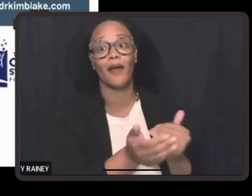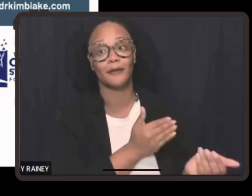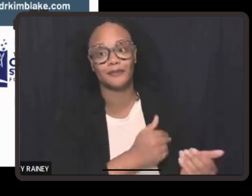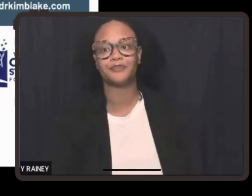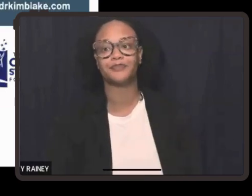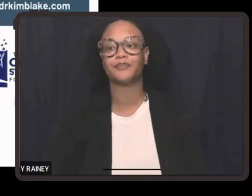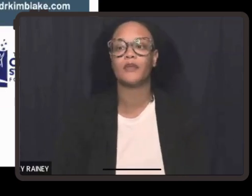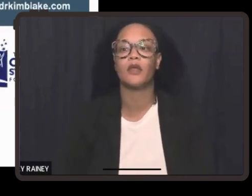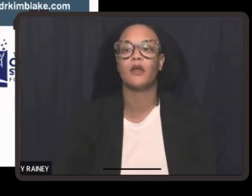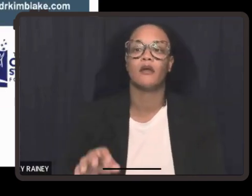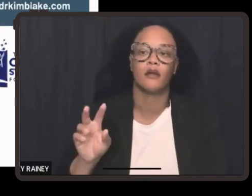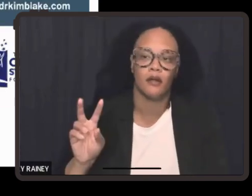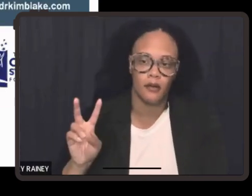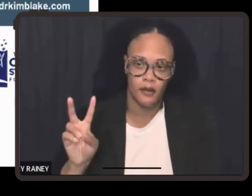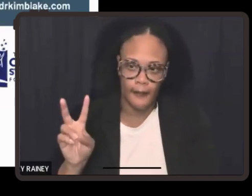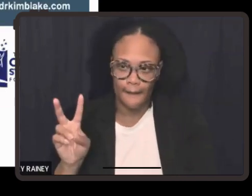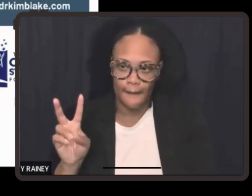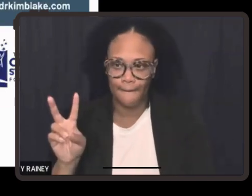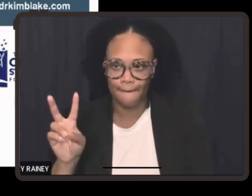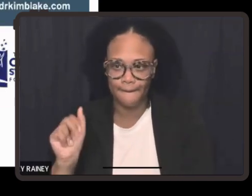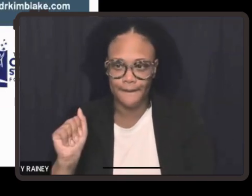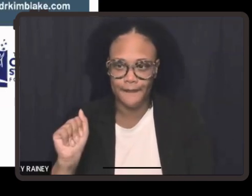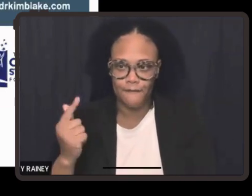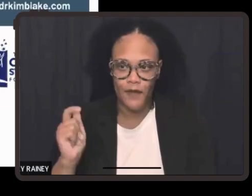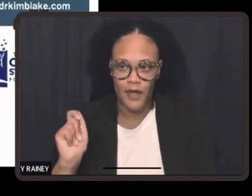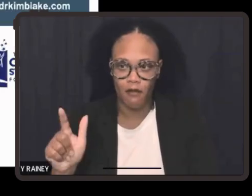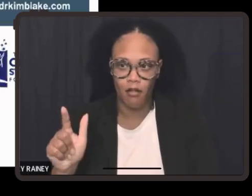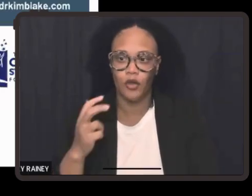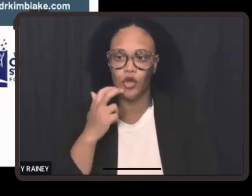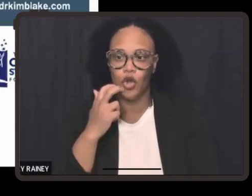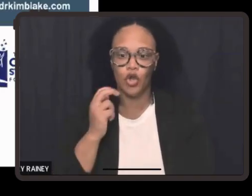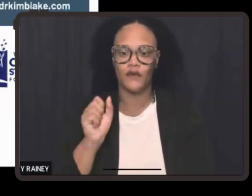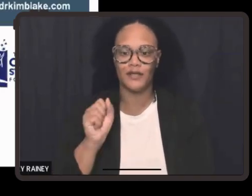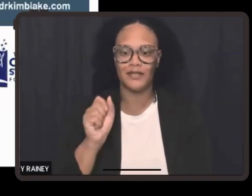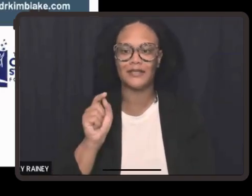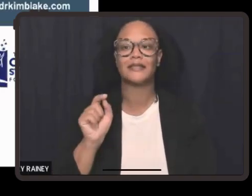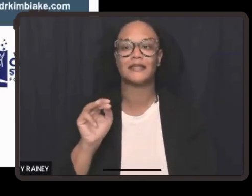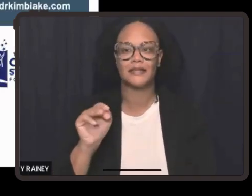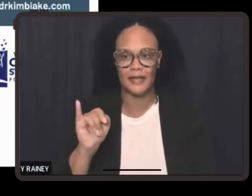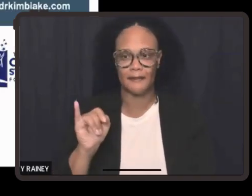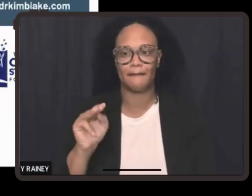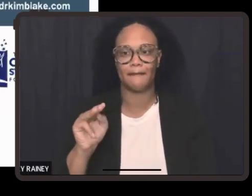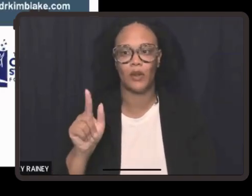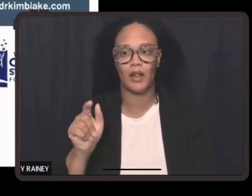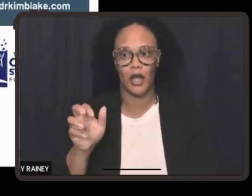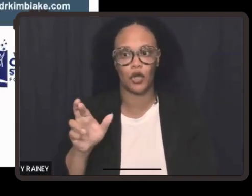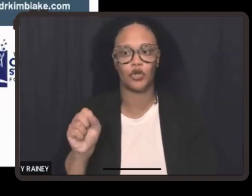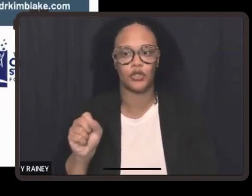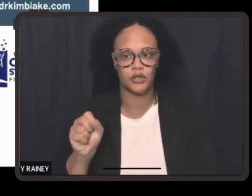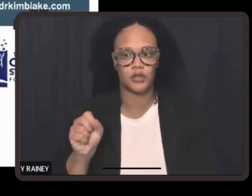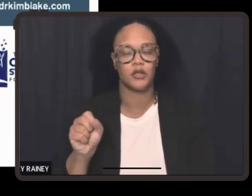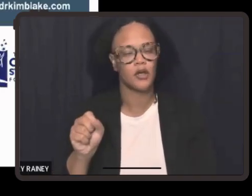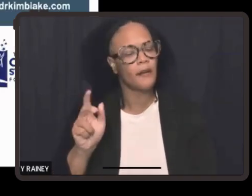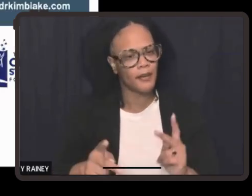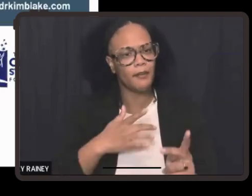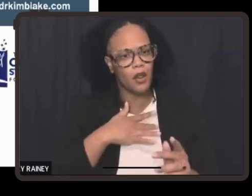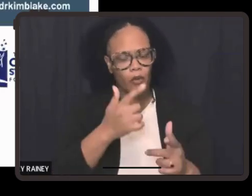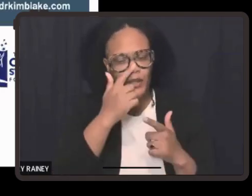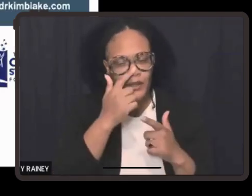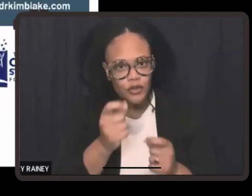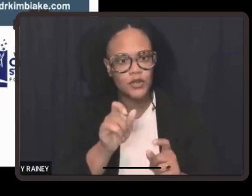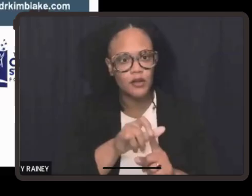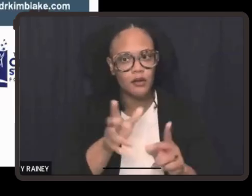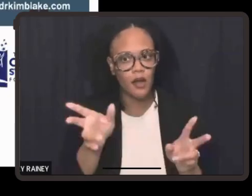been very interested in, and it can stimulate here on the ear, And the young lady on the left-hand side has